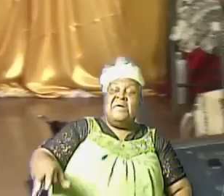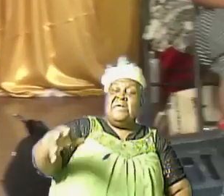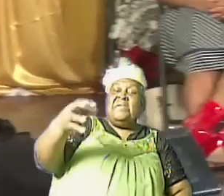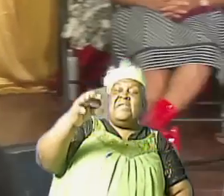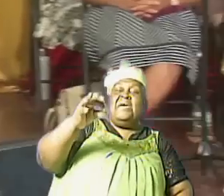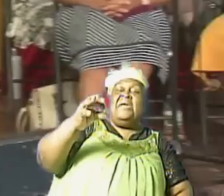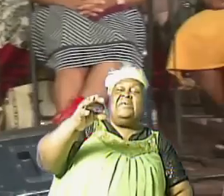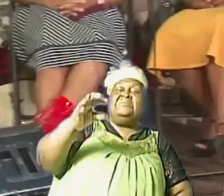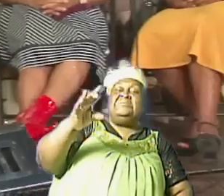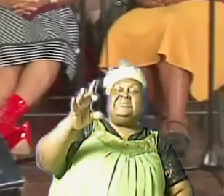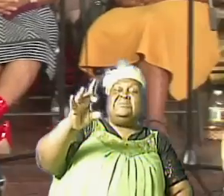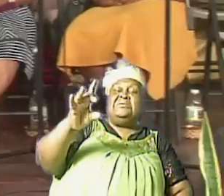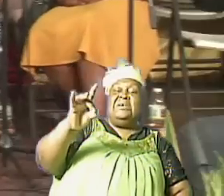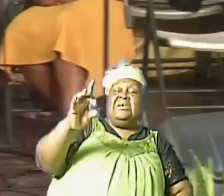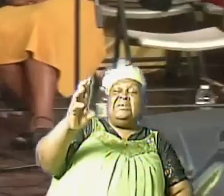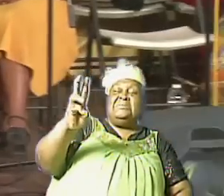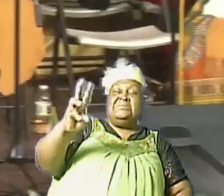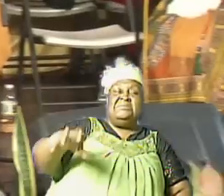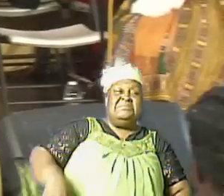1987. And